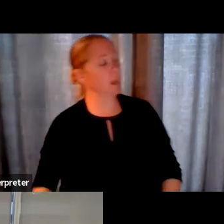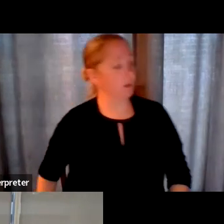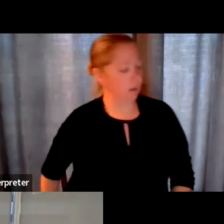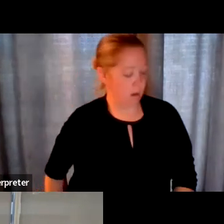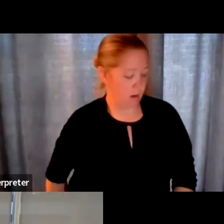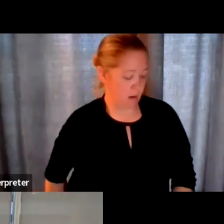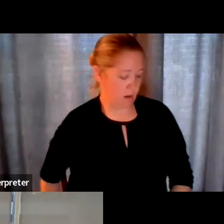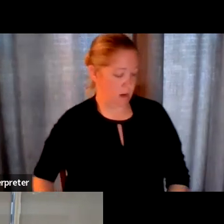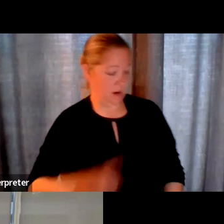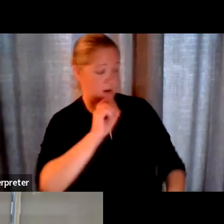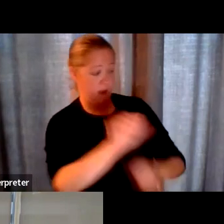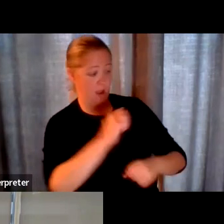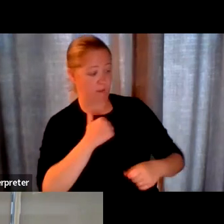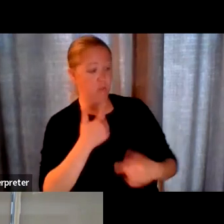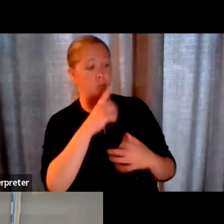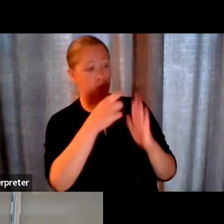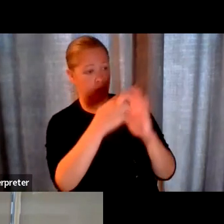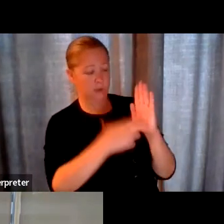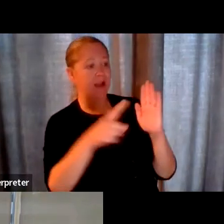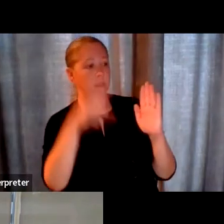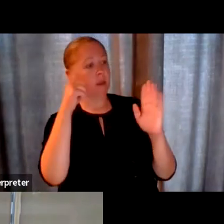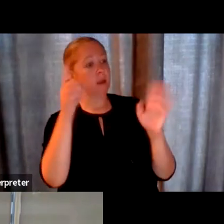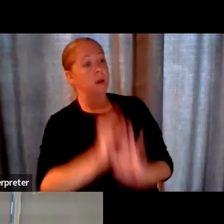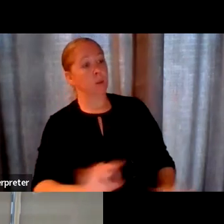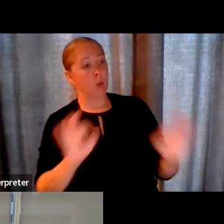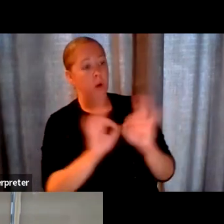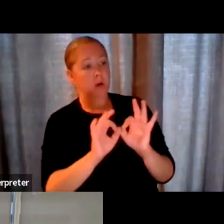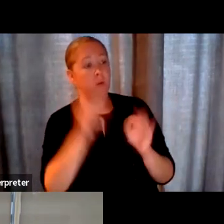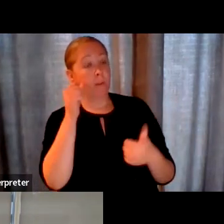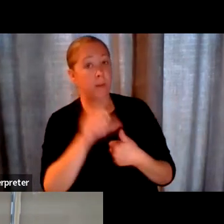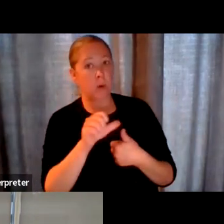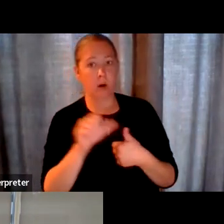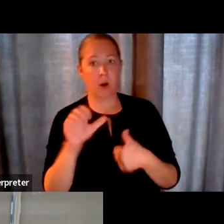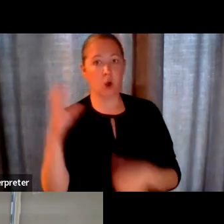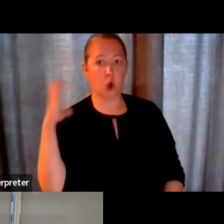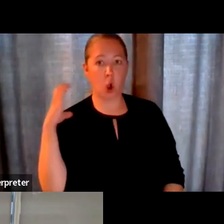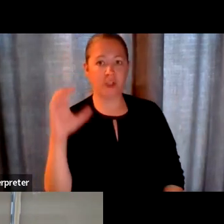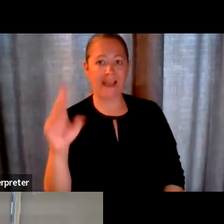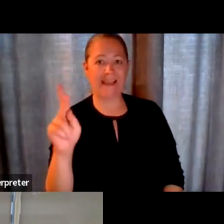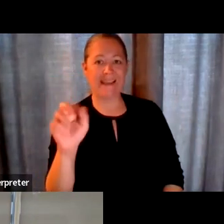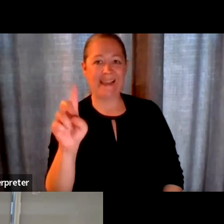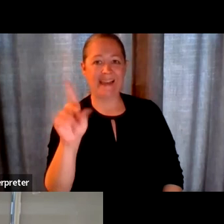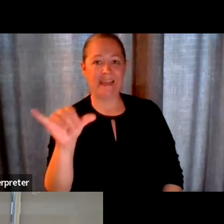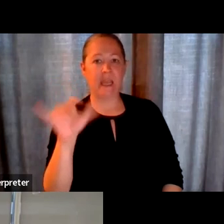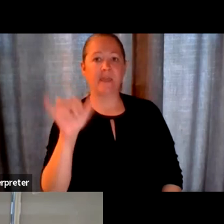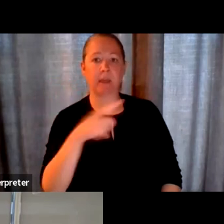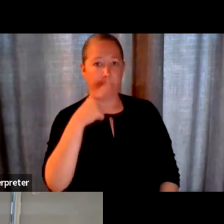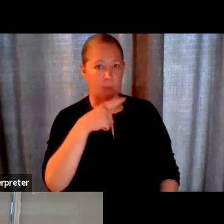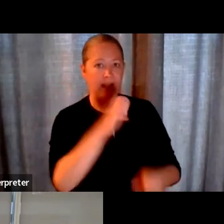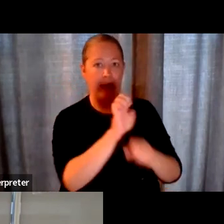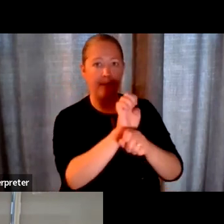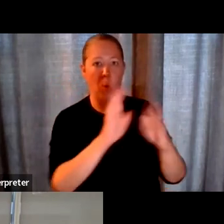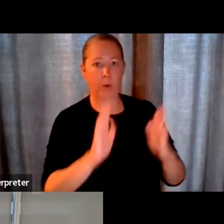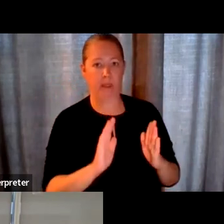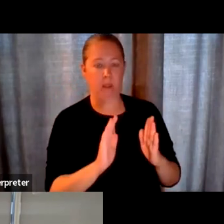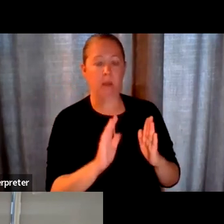it's important to remember Coach Kennedy is a public employee. And so that creates a little bit of tension. And in order to deal with